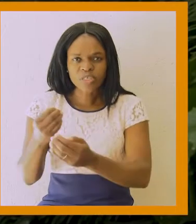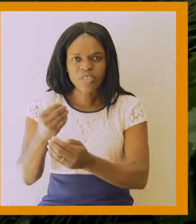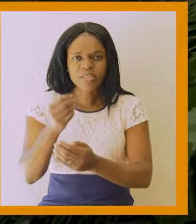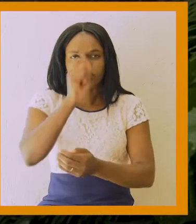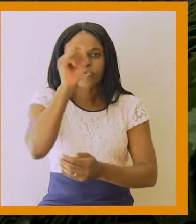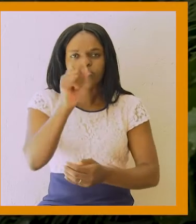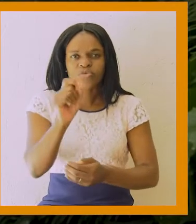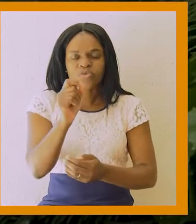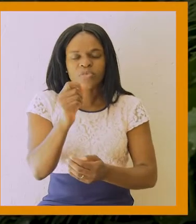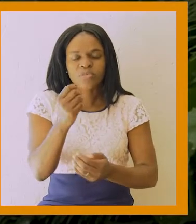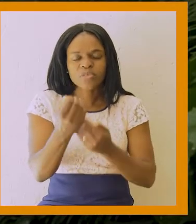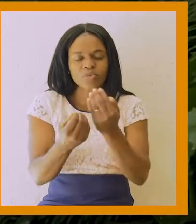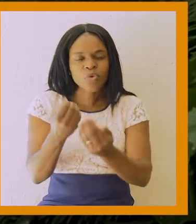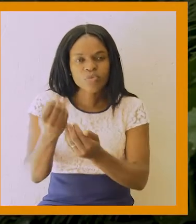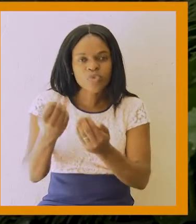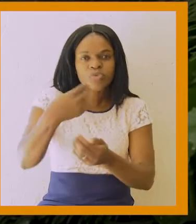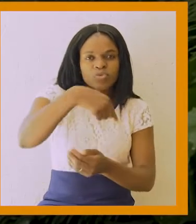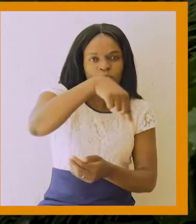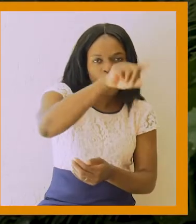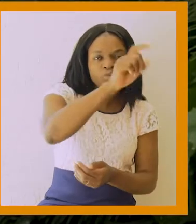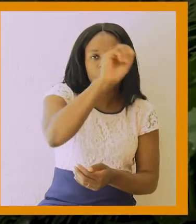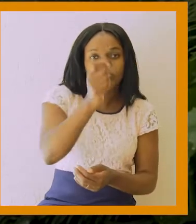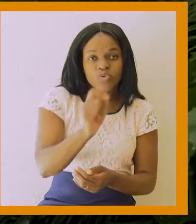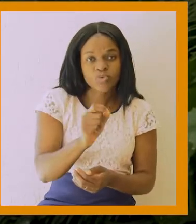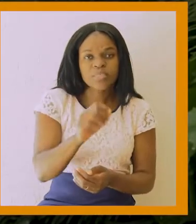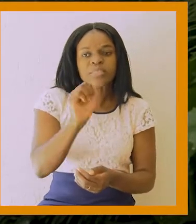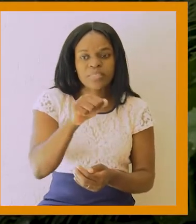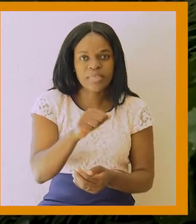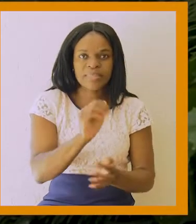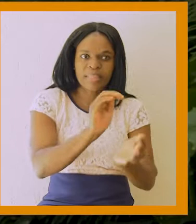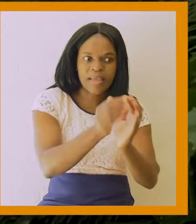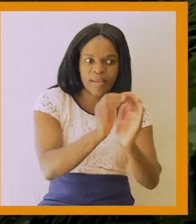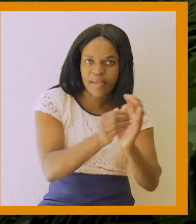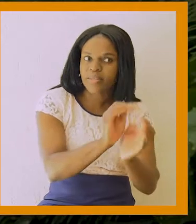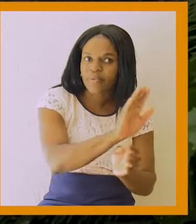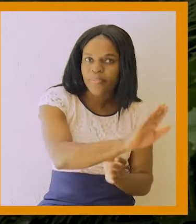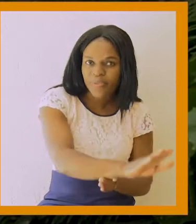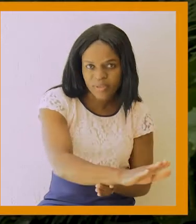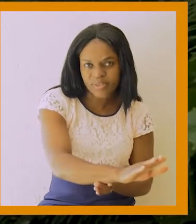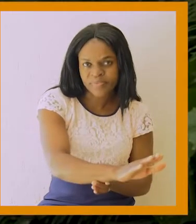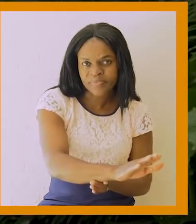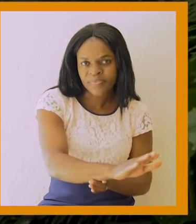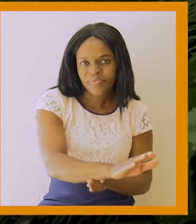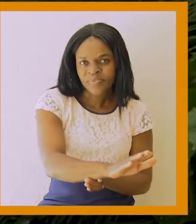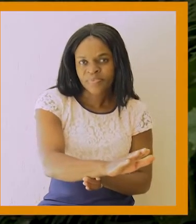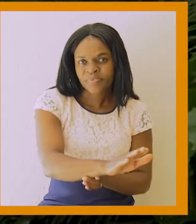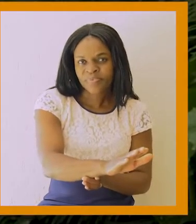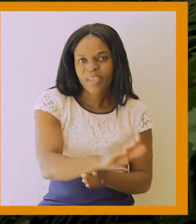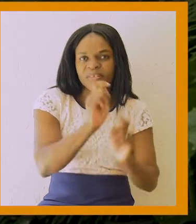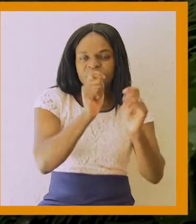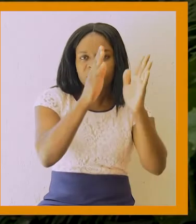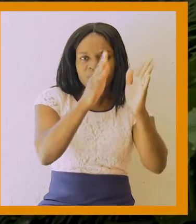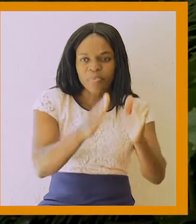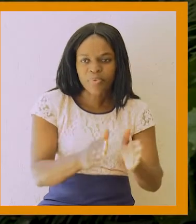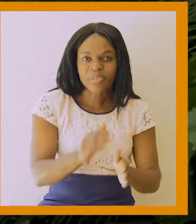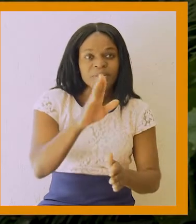they go to school, they have that safety net whereby when they are at school, they are taken care of by the teachers, and that